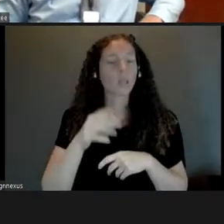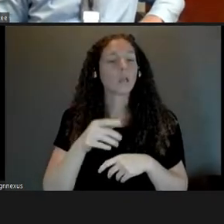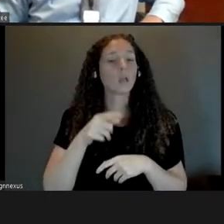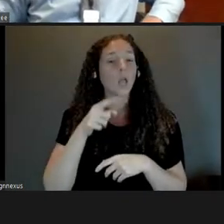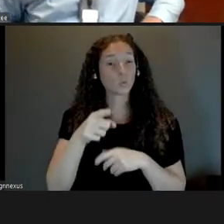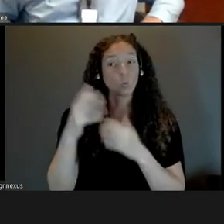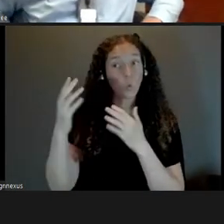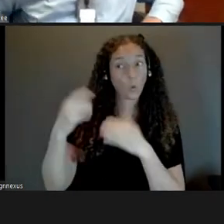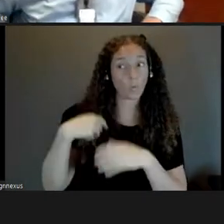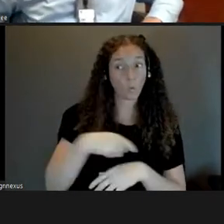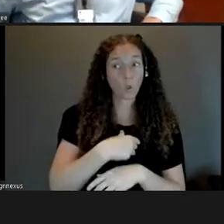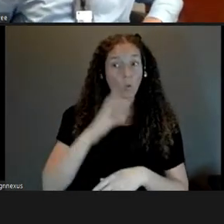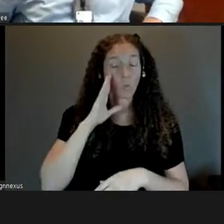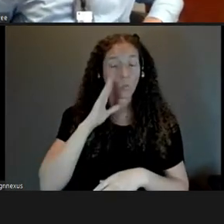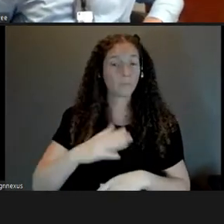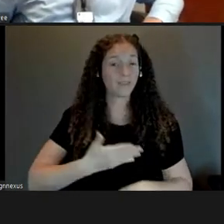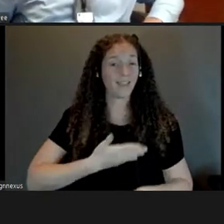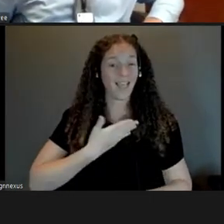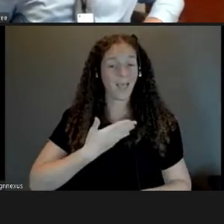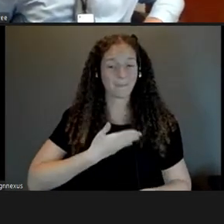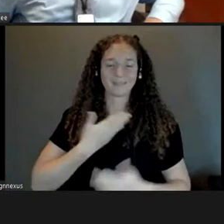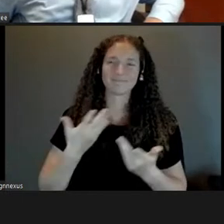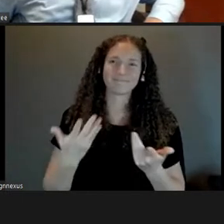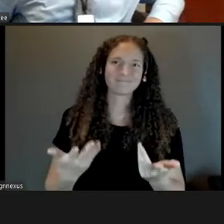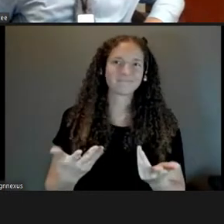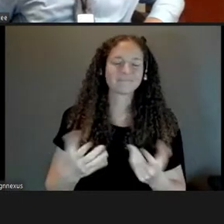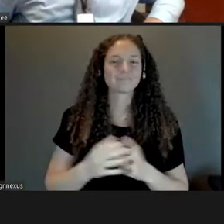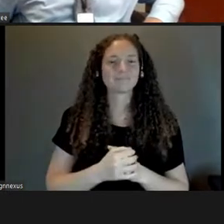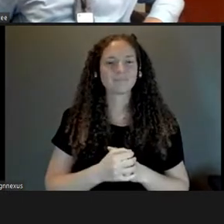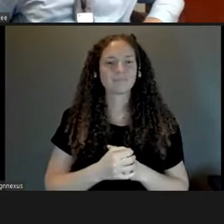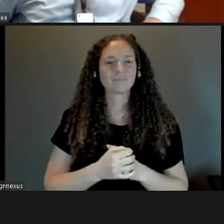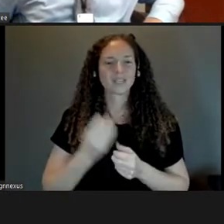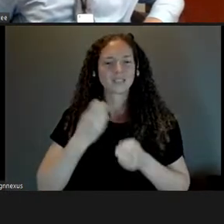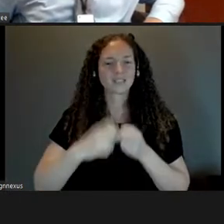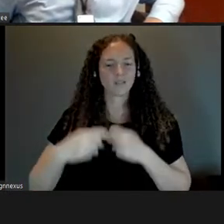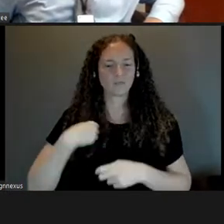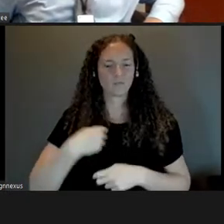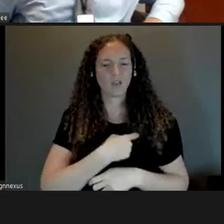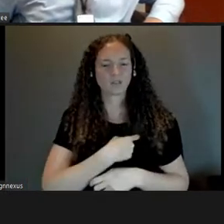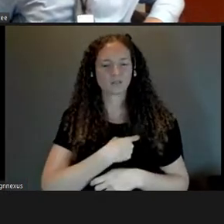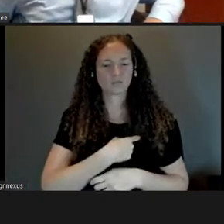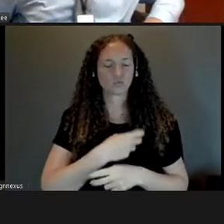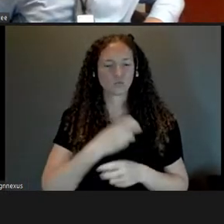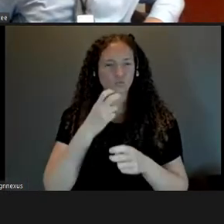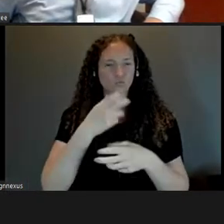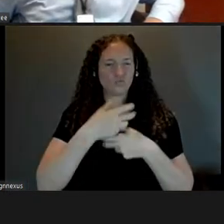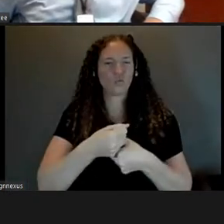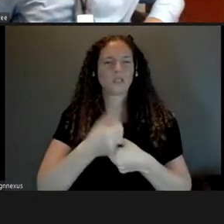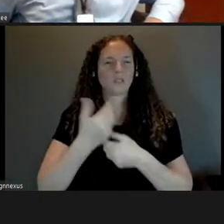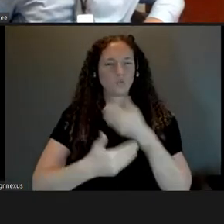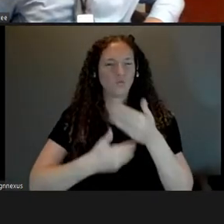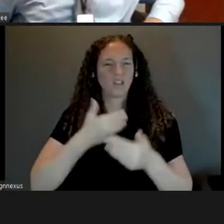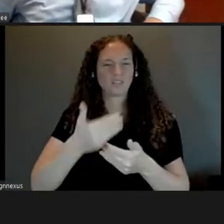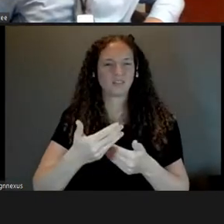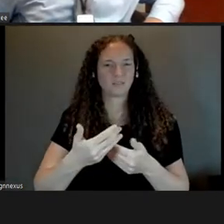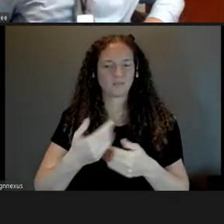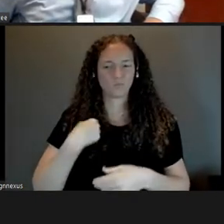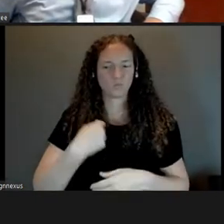happy. It's tough to trust the process. It's tough to trust that this is a draft proposal and not just